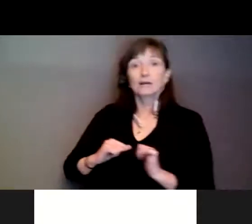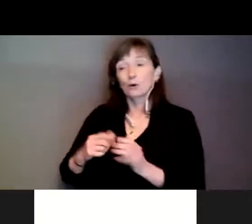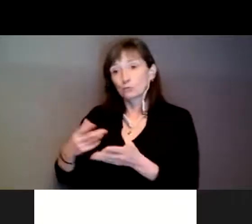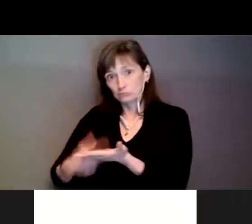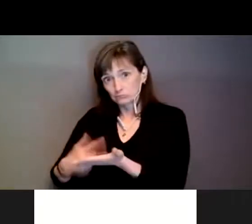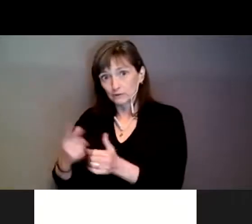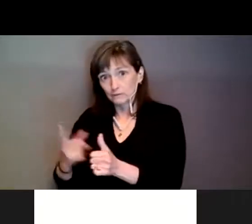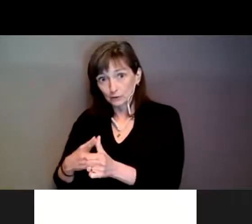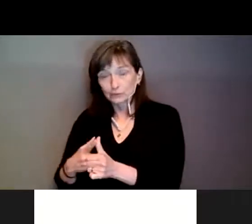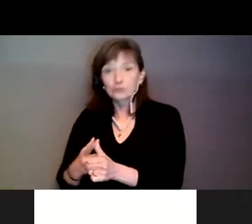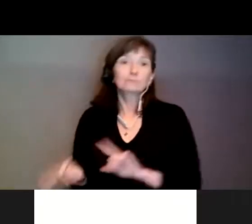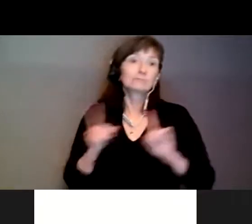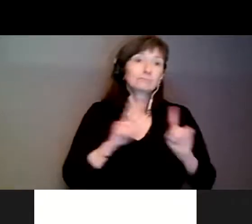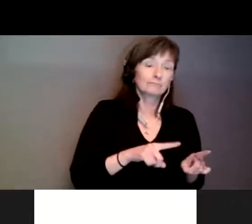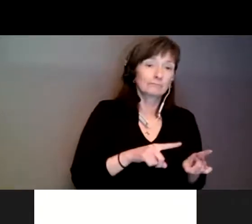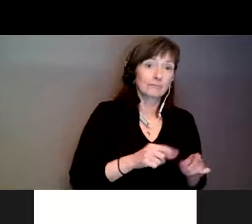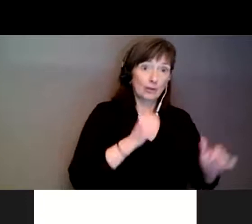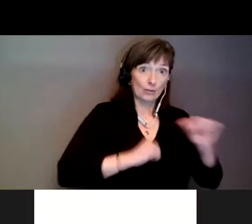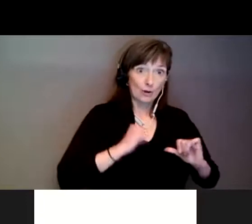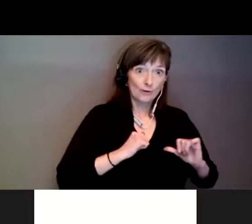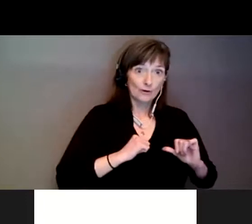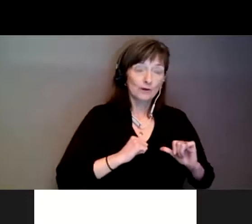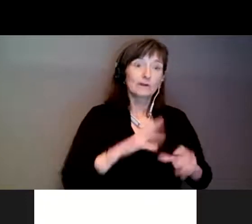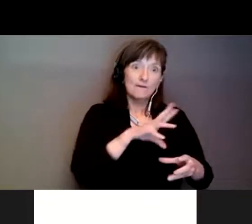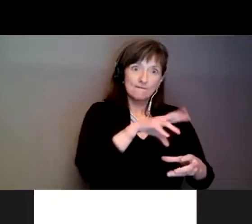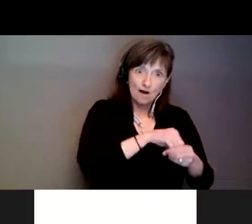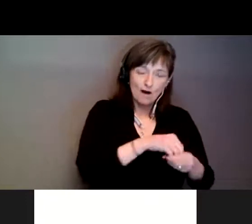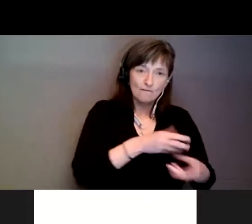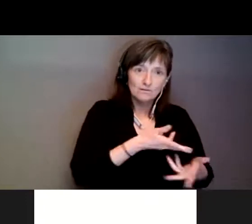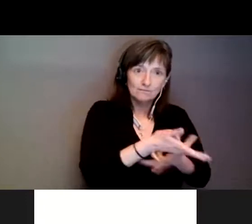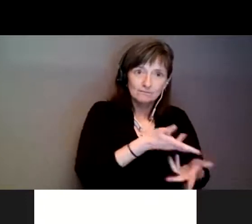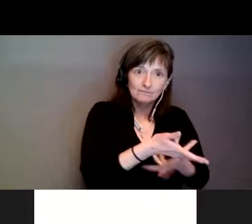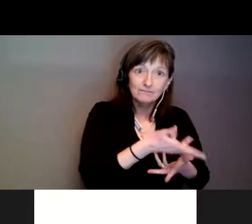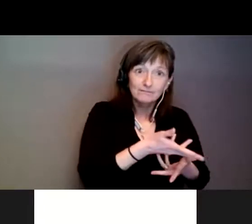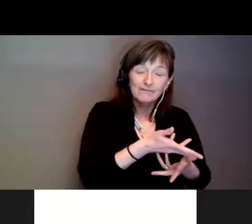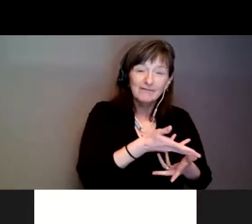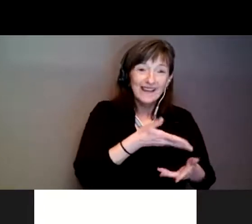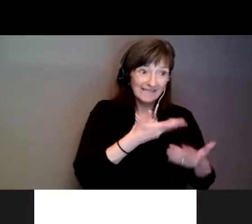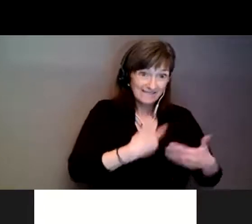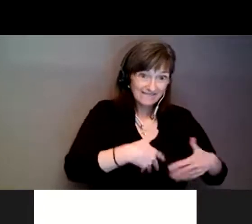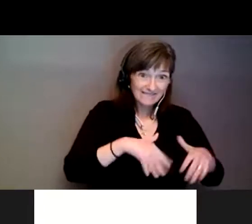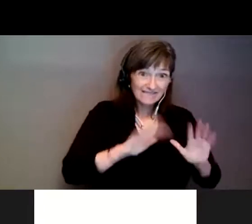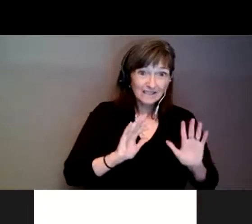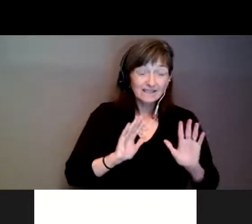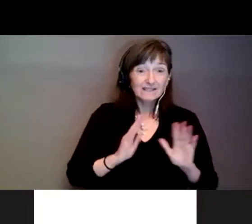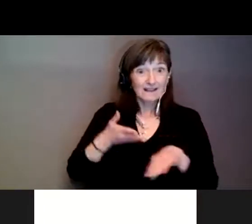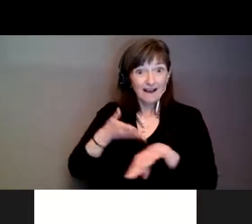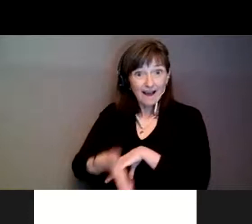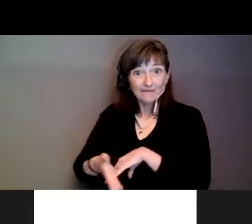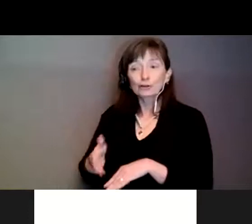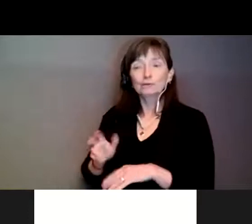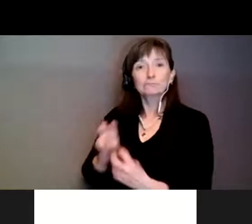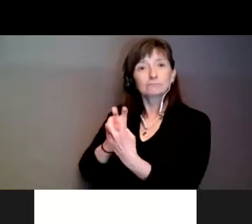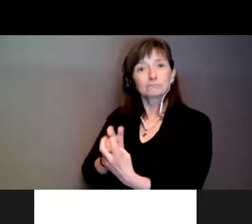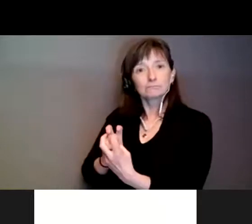interactive way there, then talking with counselors from the community who work in violence against